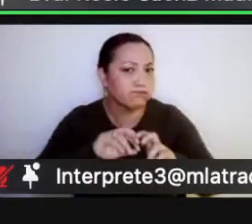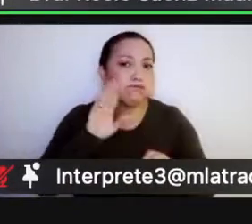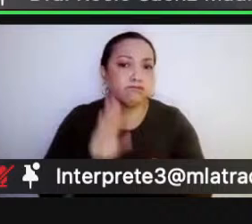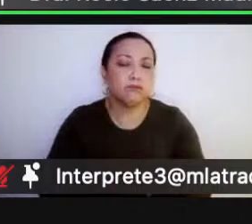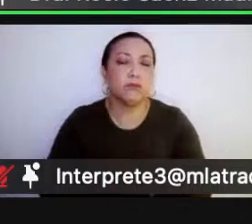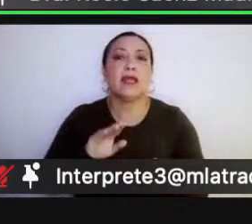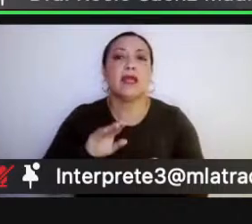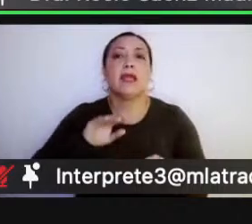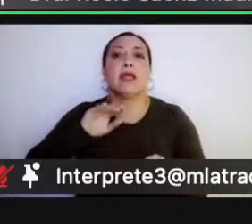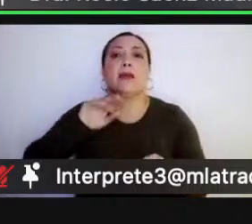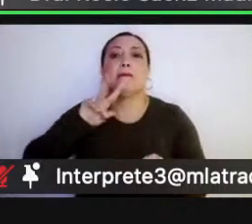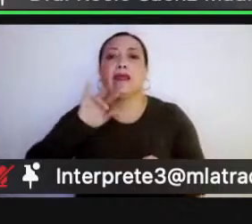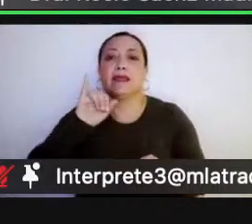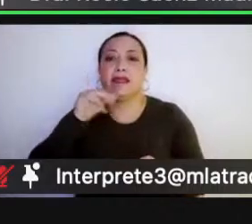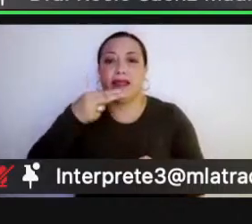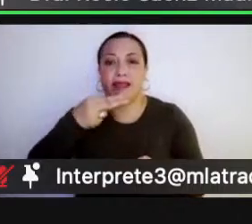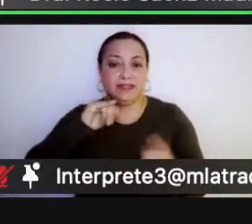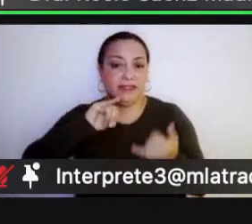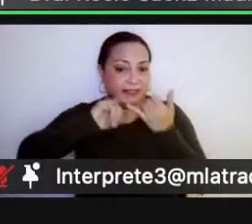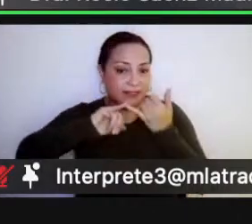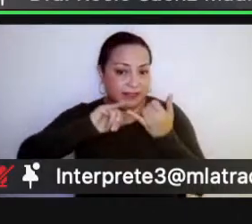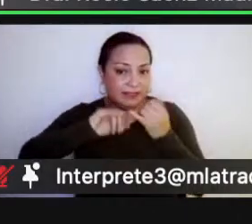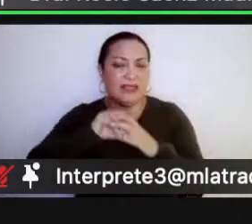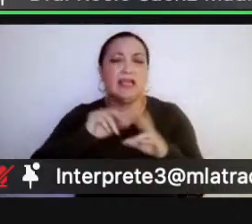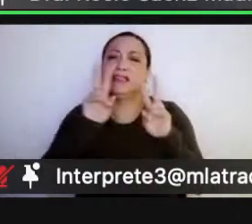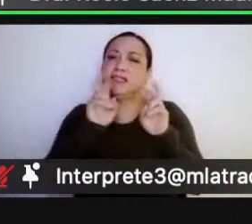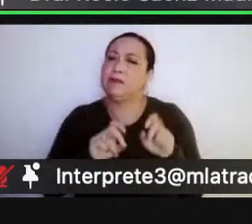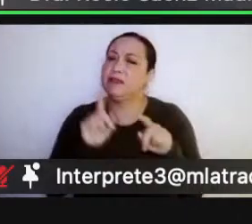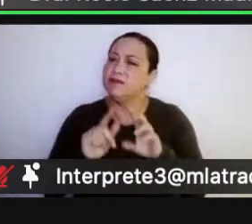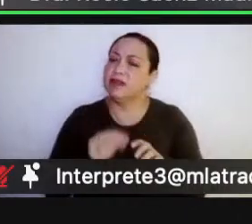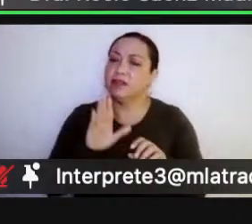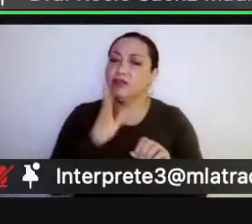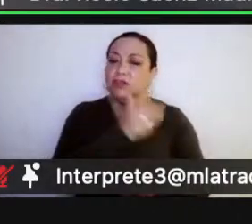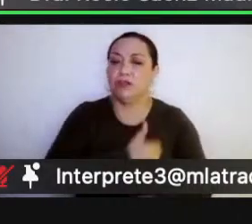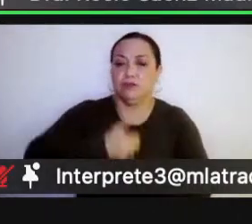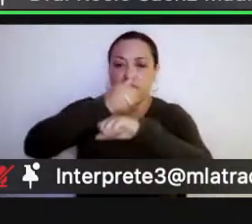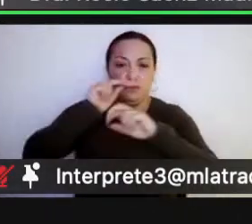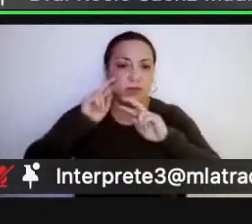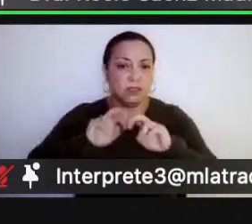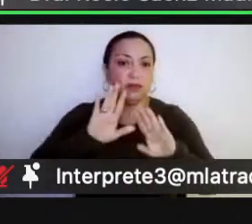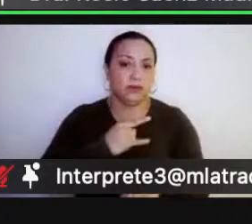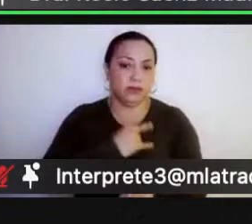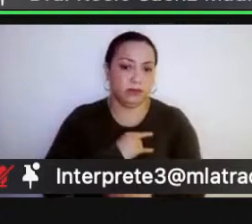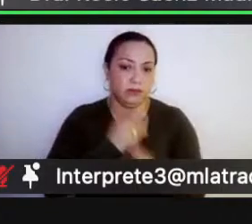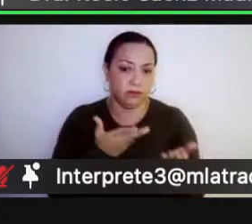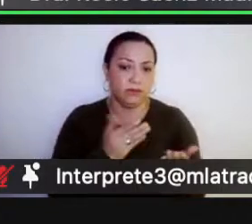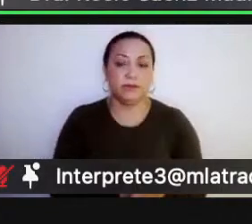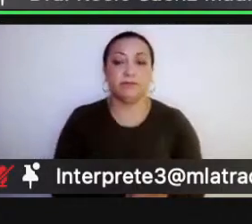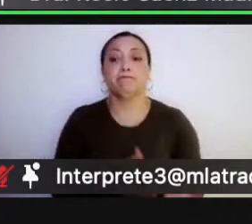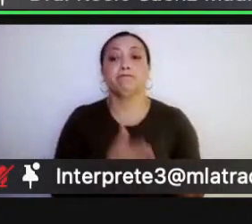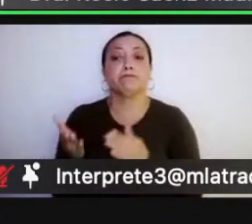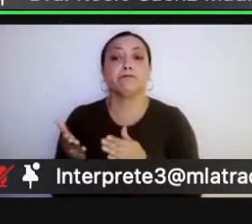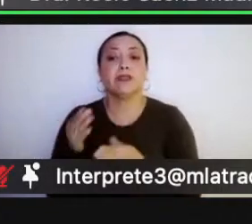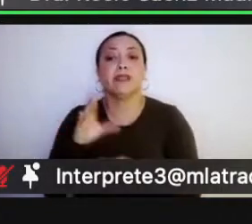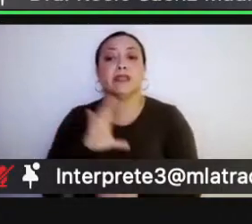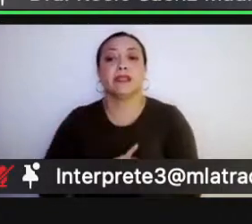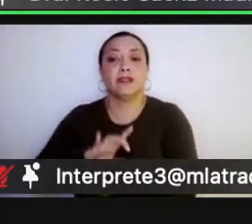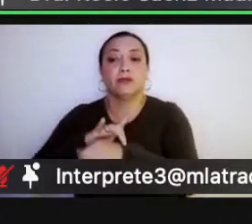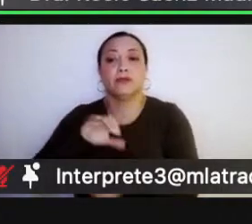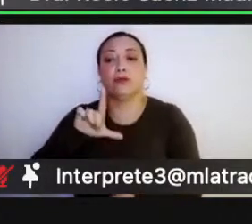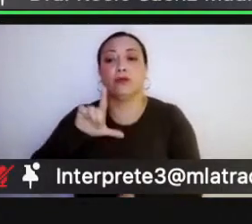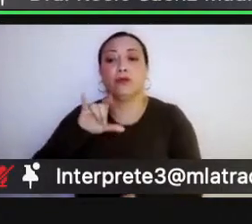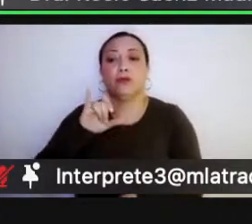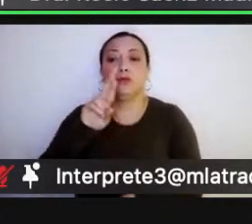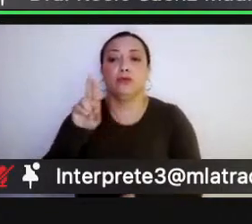research for HIV, and he's a doctor in research at this university. And finally, Dr.